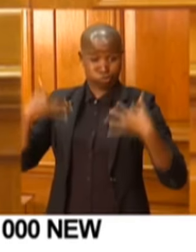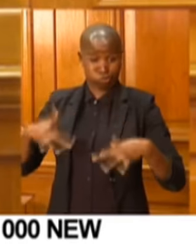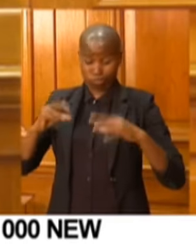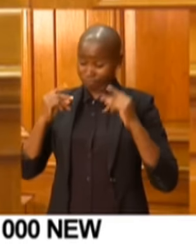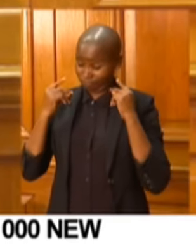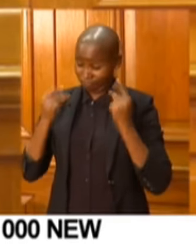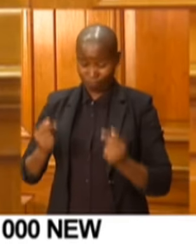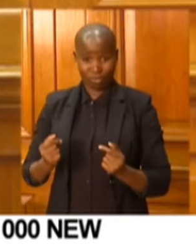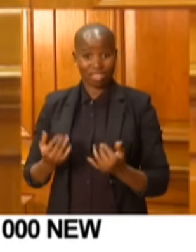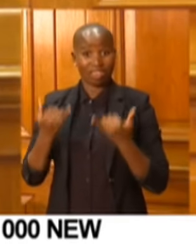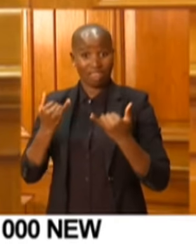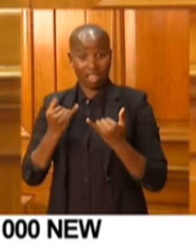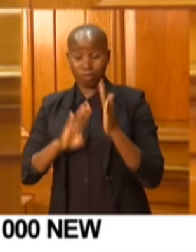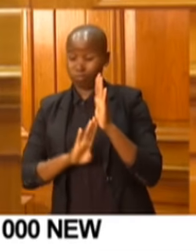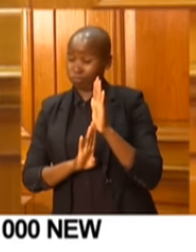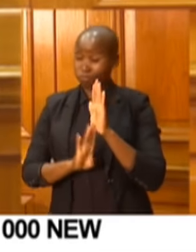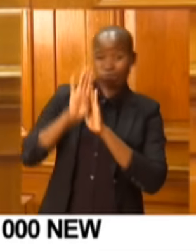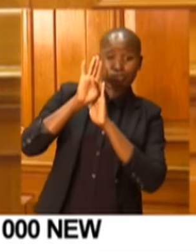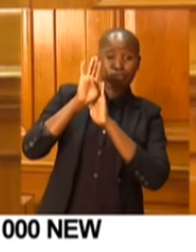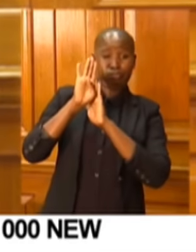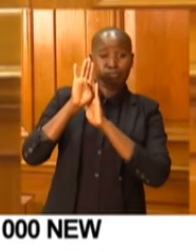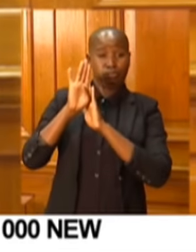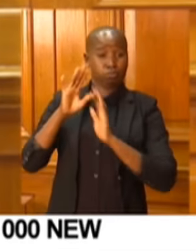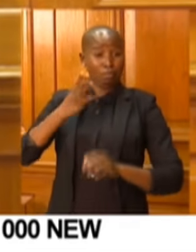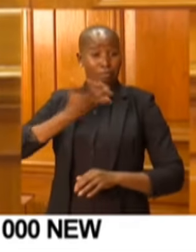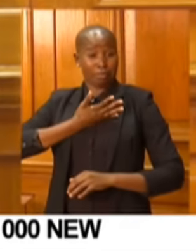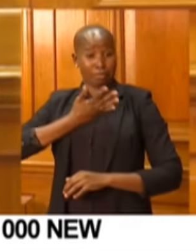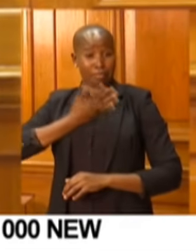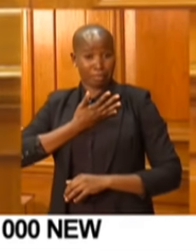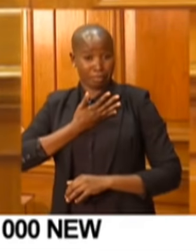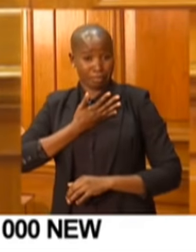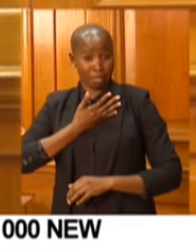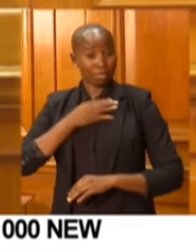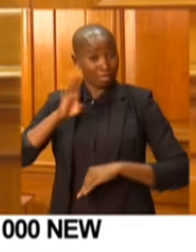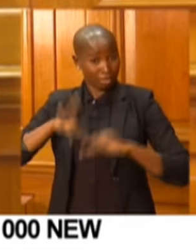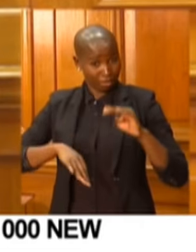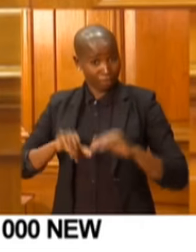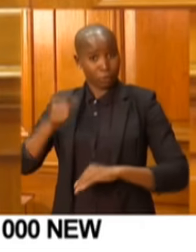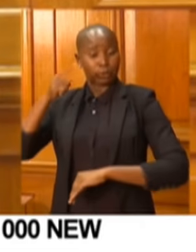the peak that we experienced during the first wave.